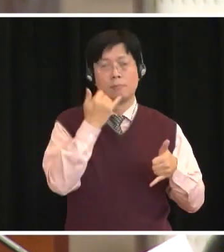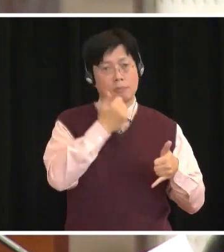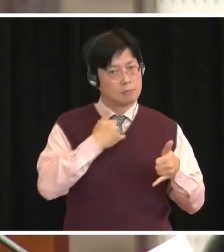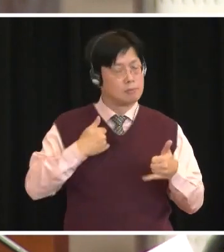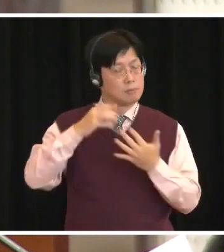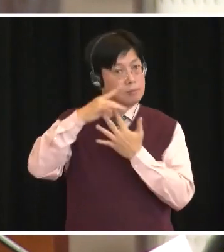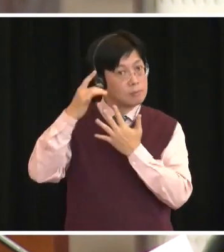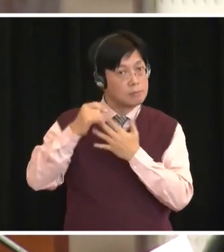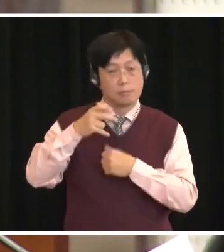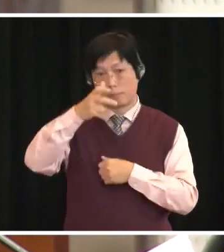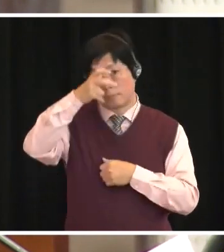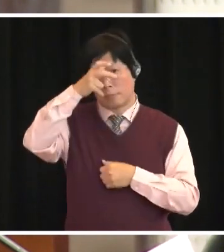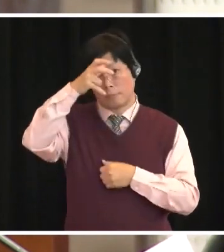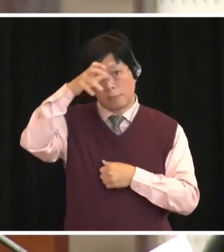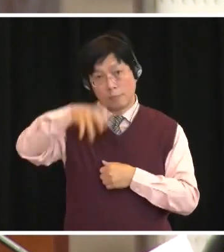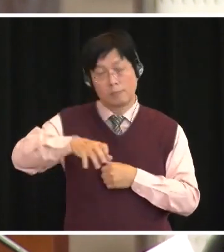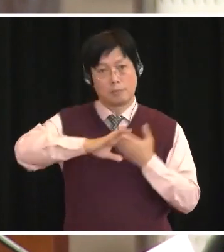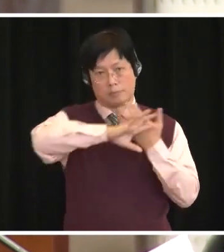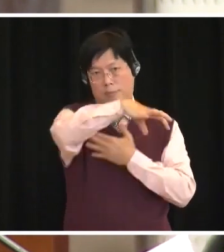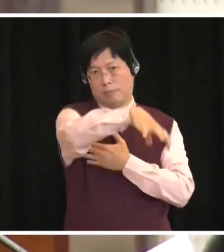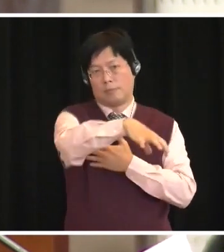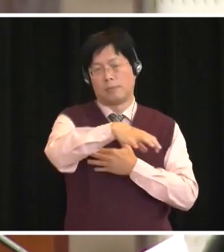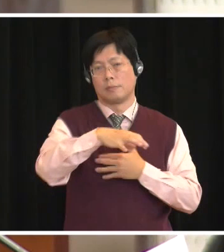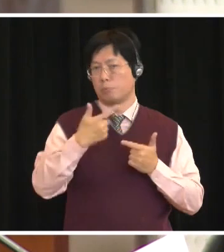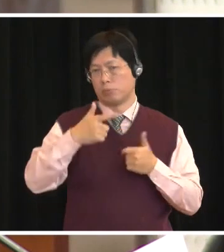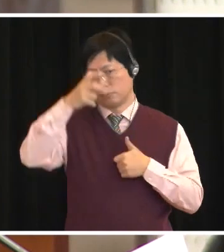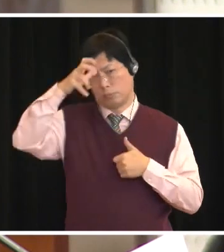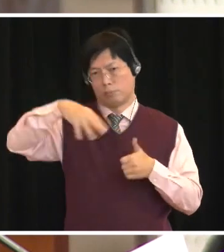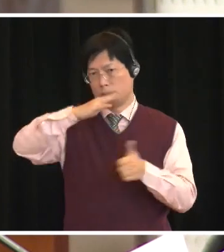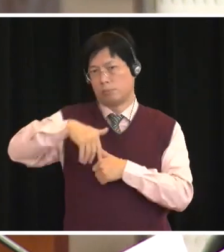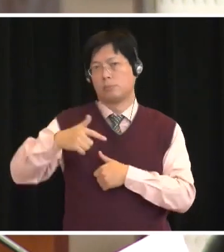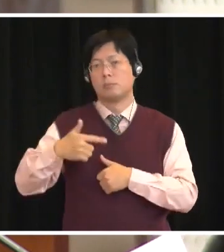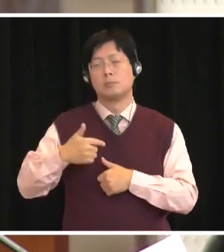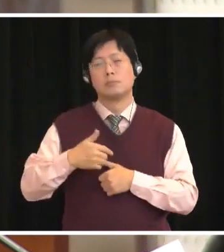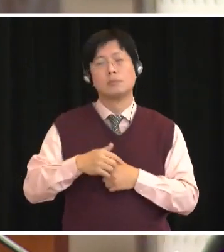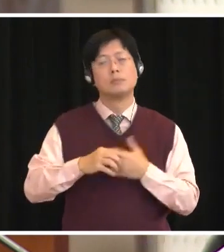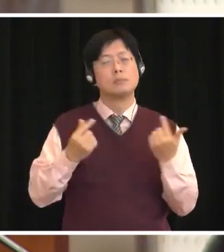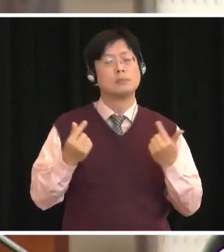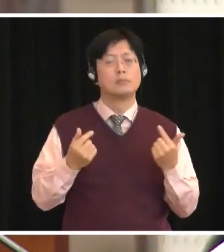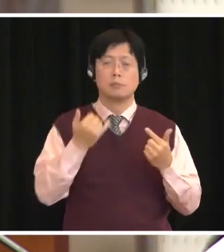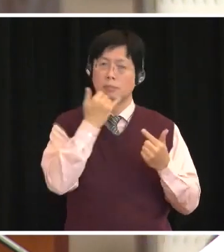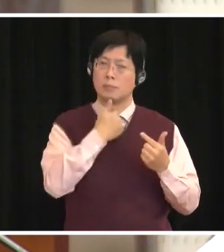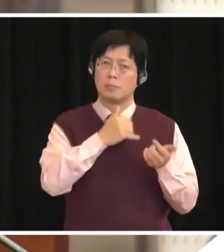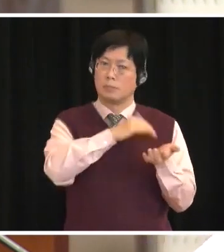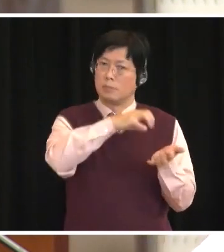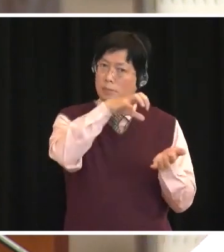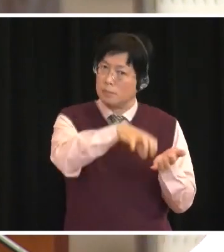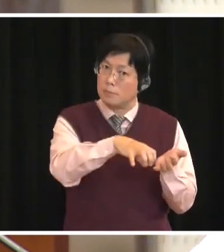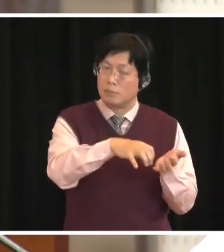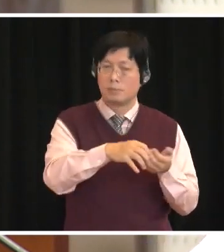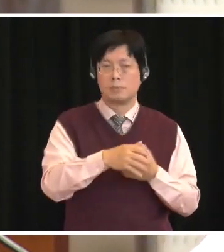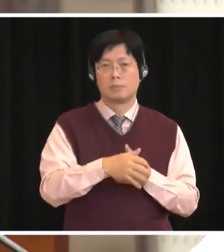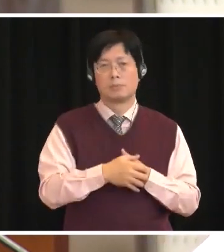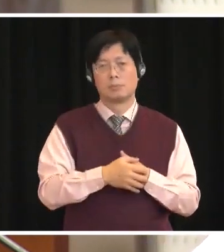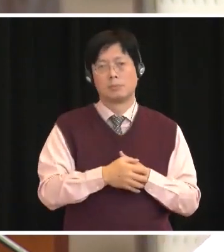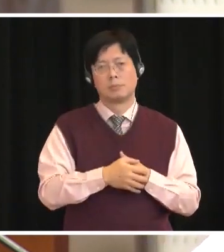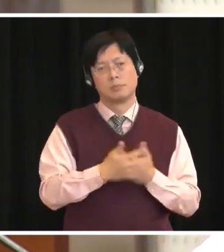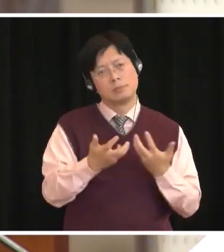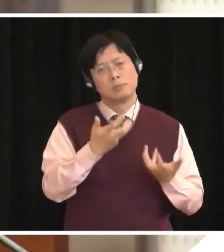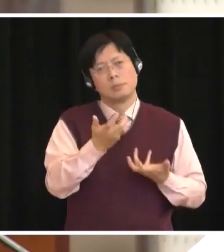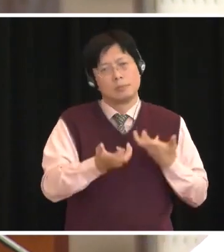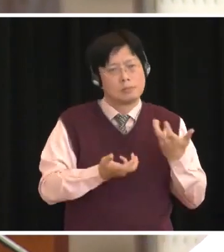different times, especially for victims. We may choose a place outside the police station to conduct